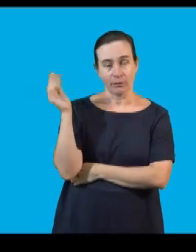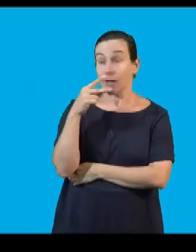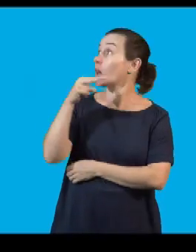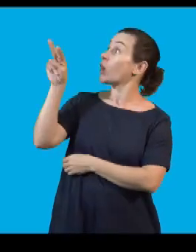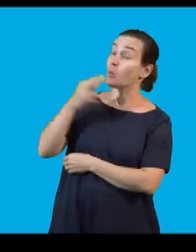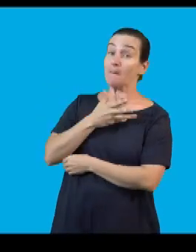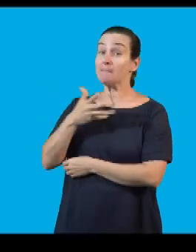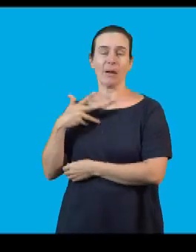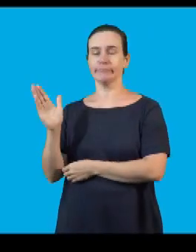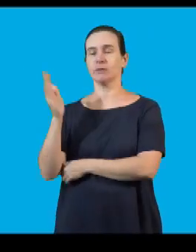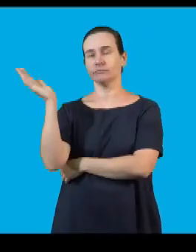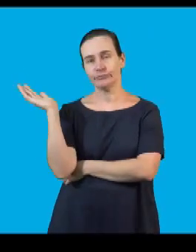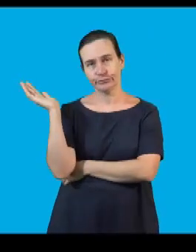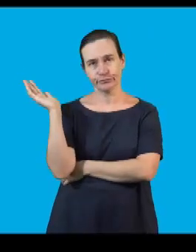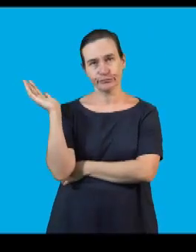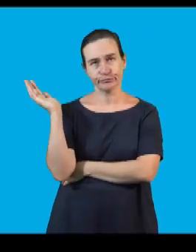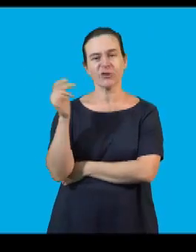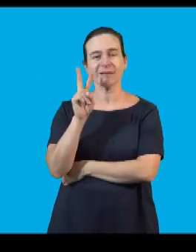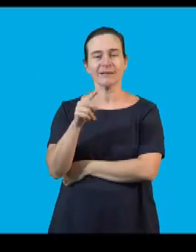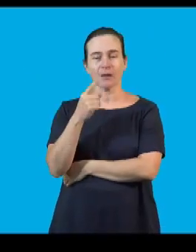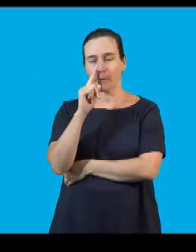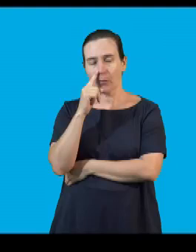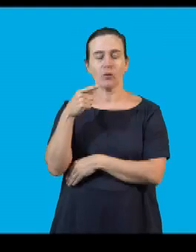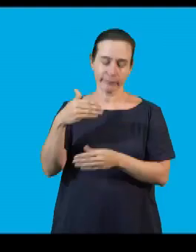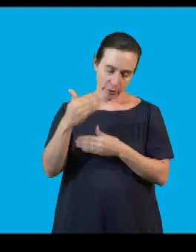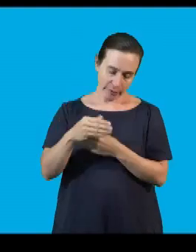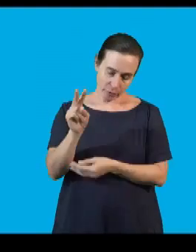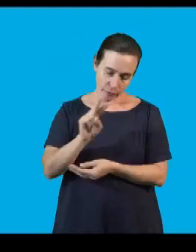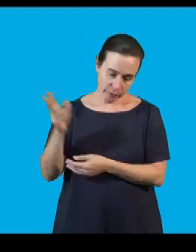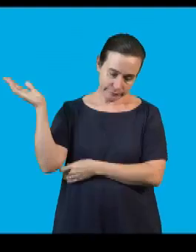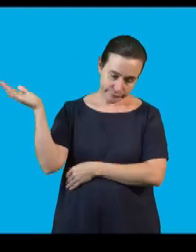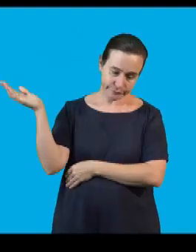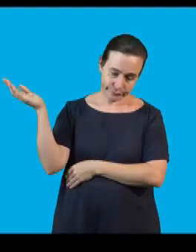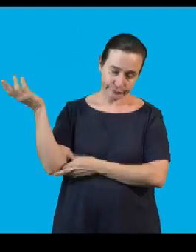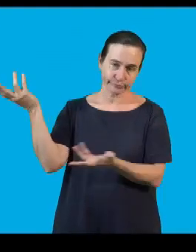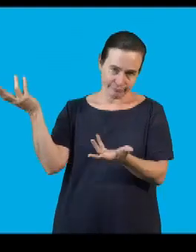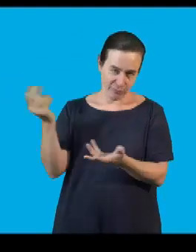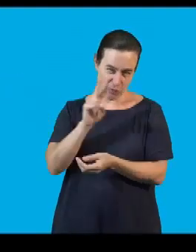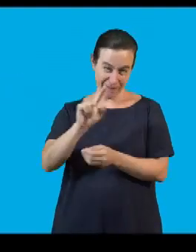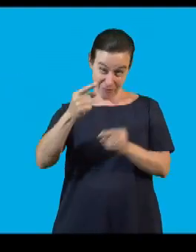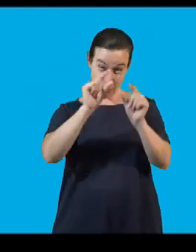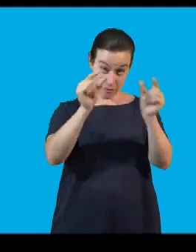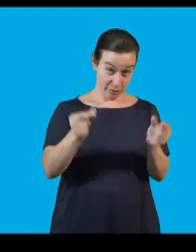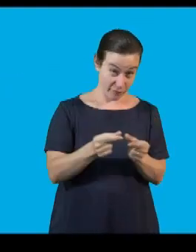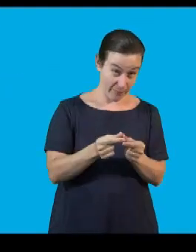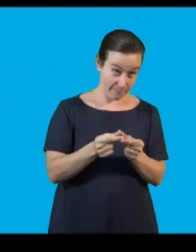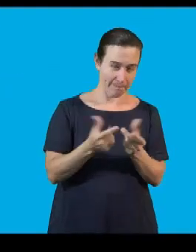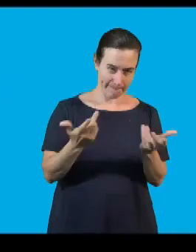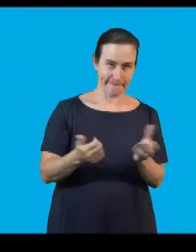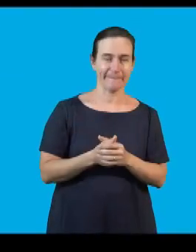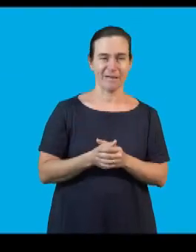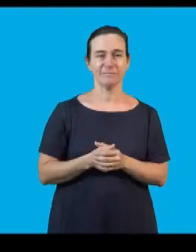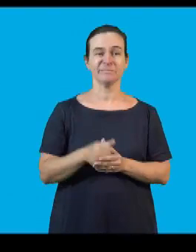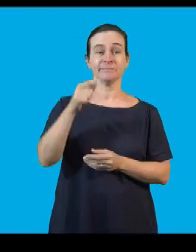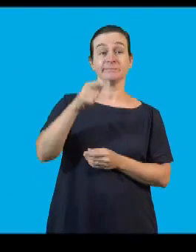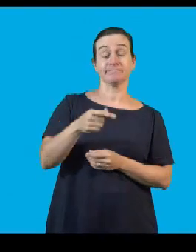it shows, he's not even looking at her while he's speaking. He just continues to read his book, all right? Can I